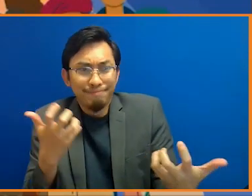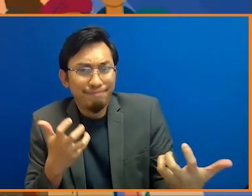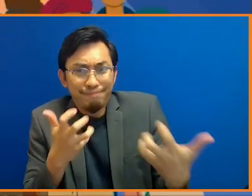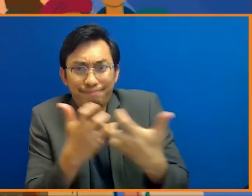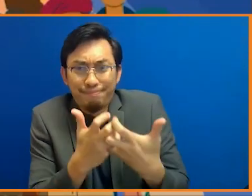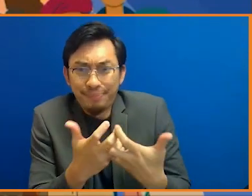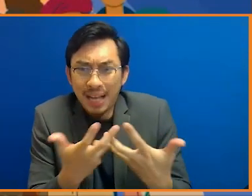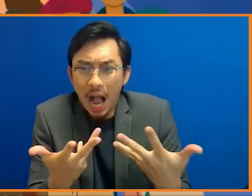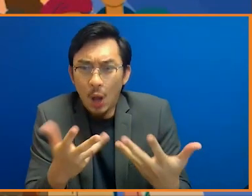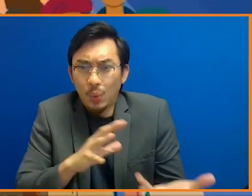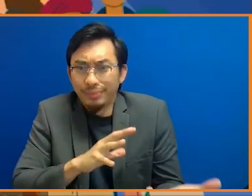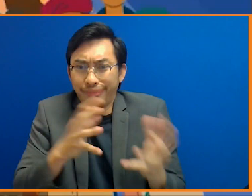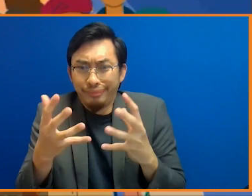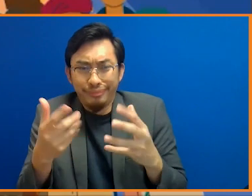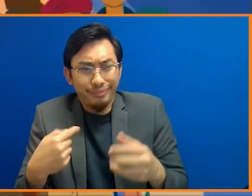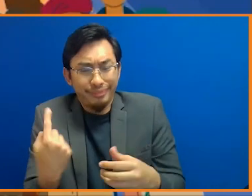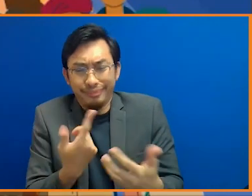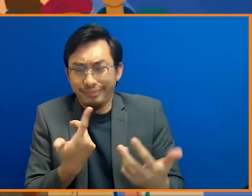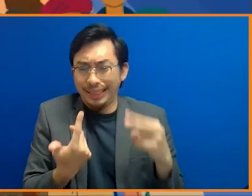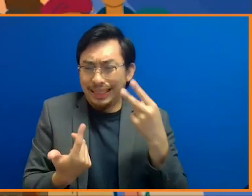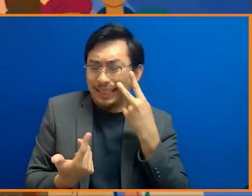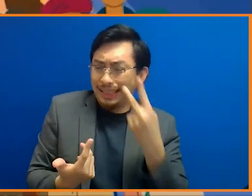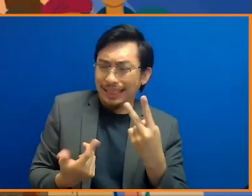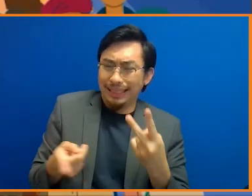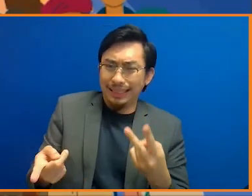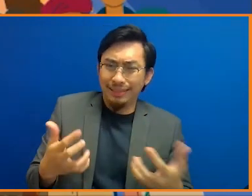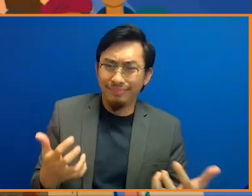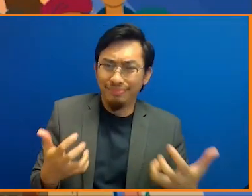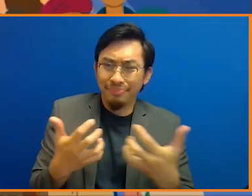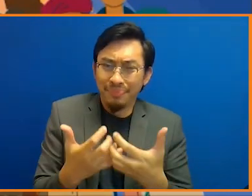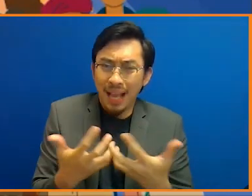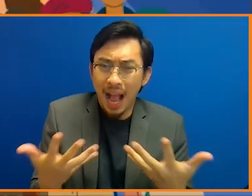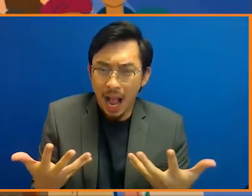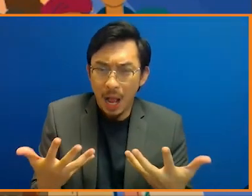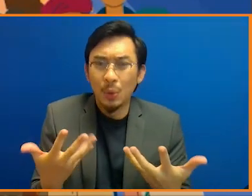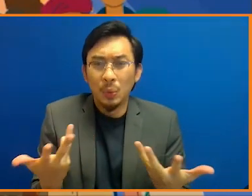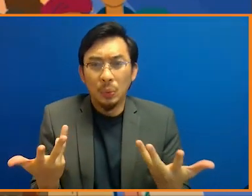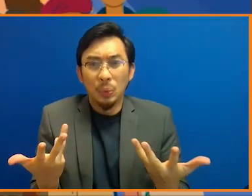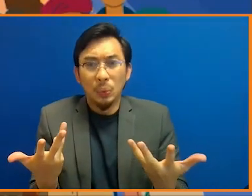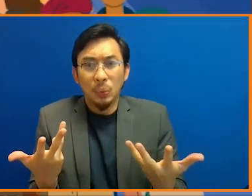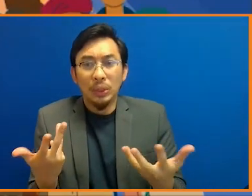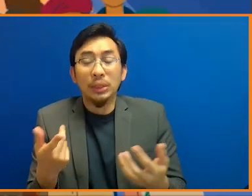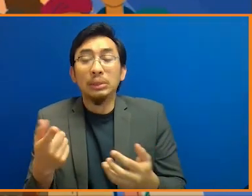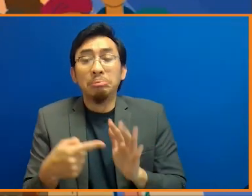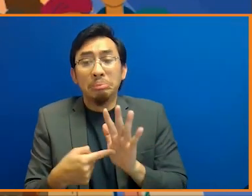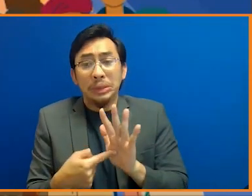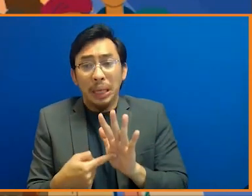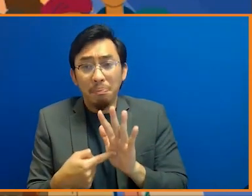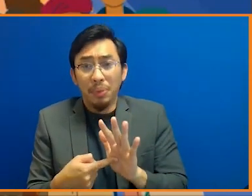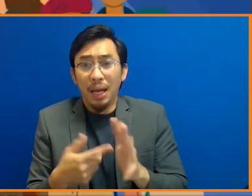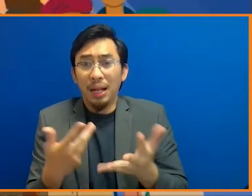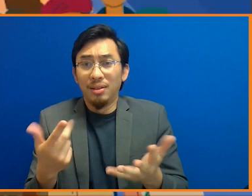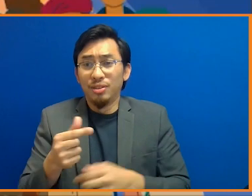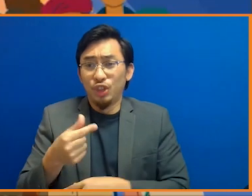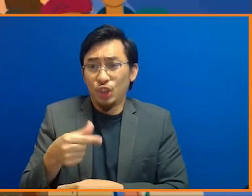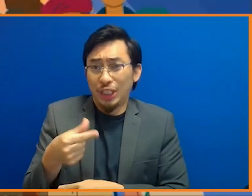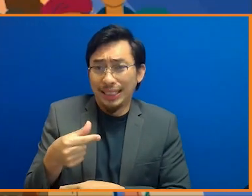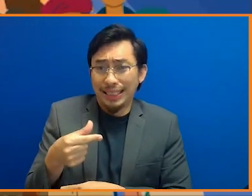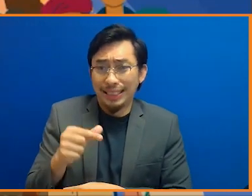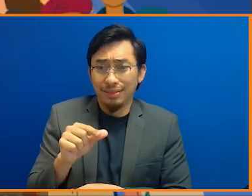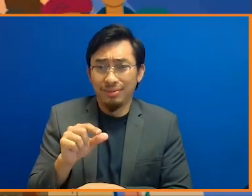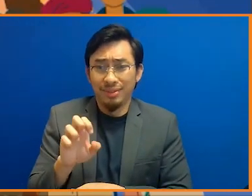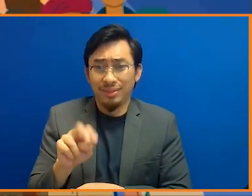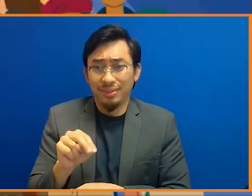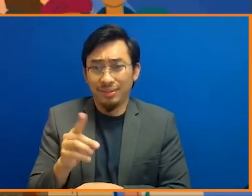cannot understand the way the disaster that we perceive. And on the other note,